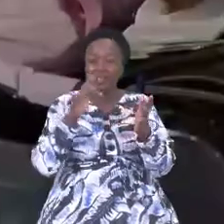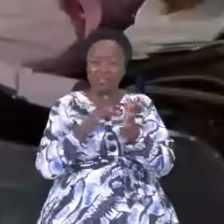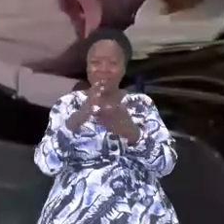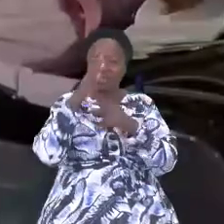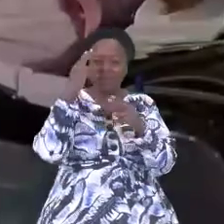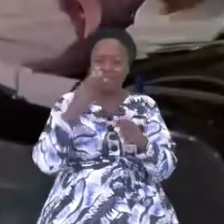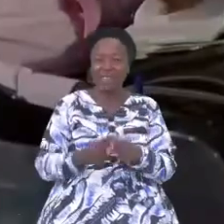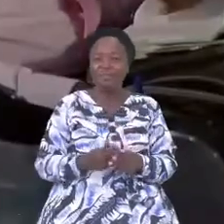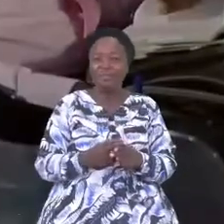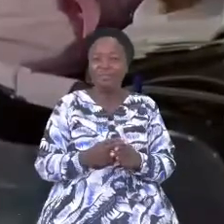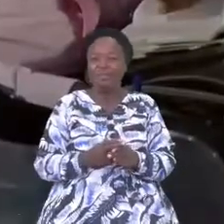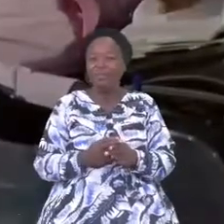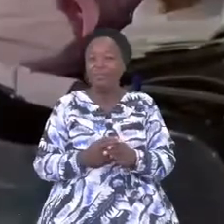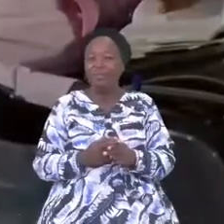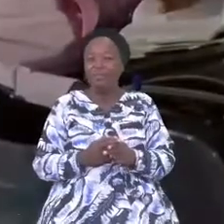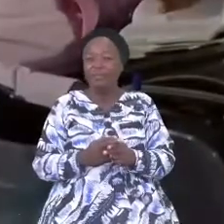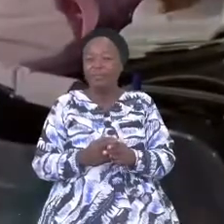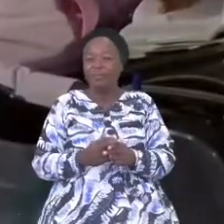Jesus' name.